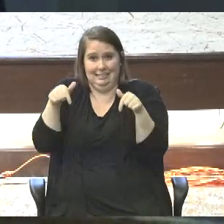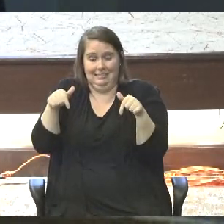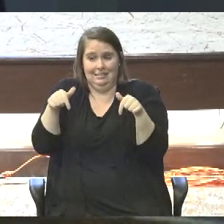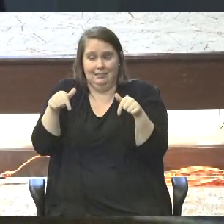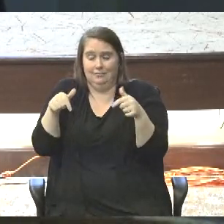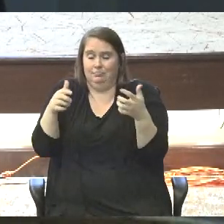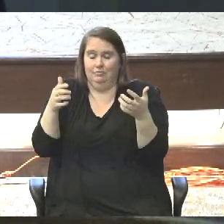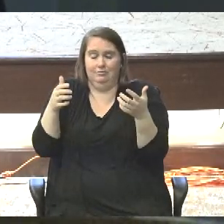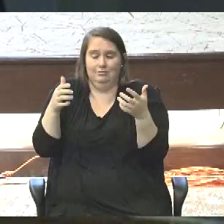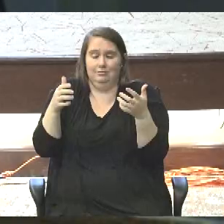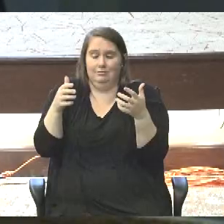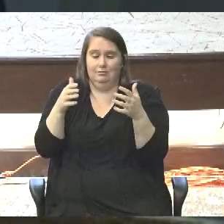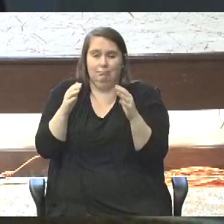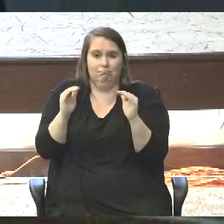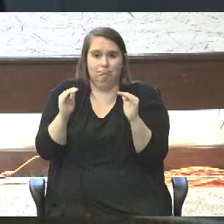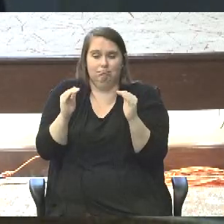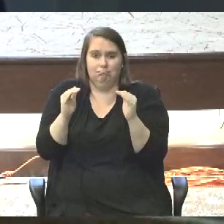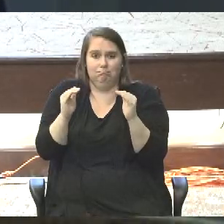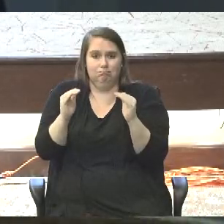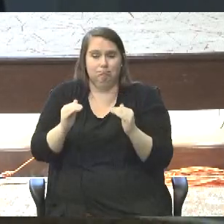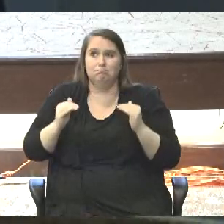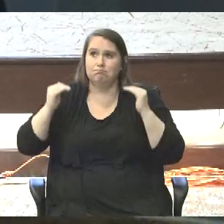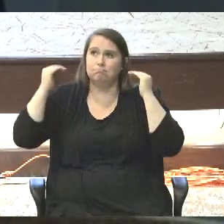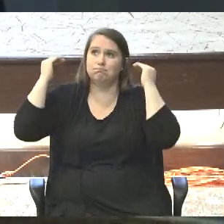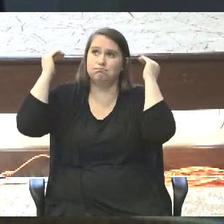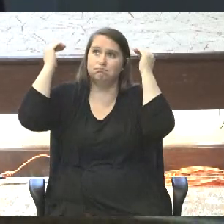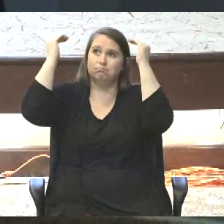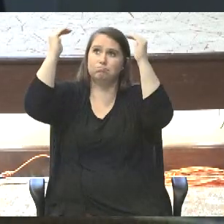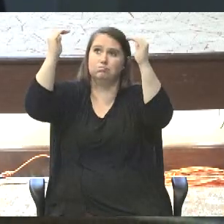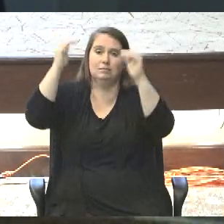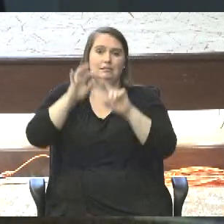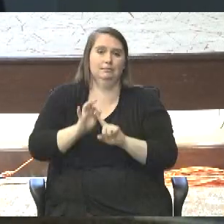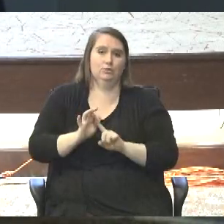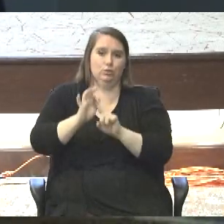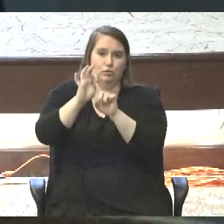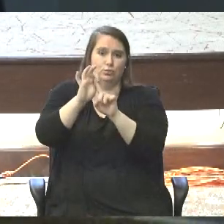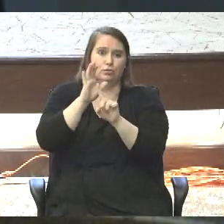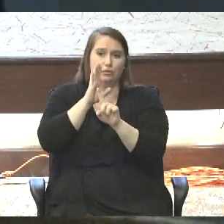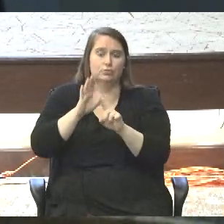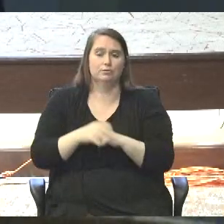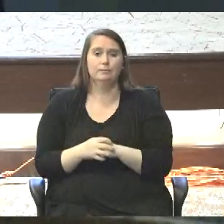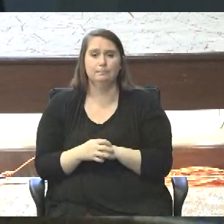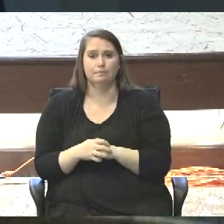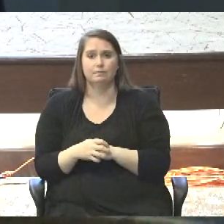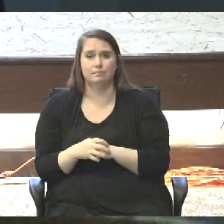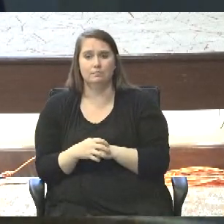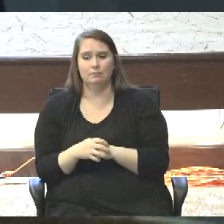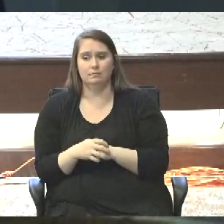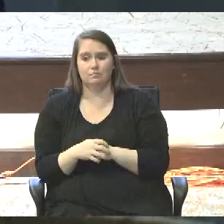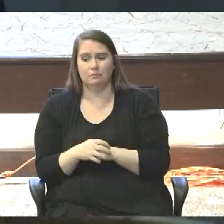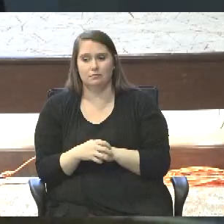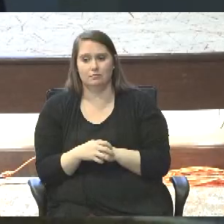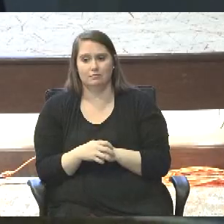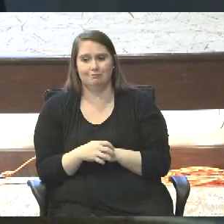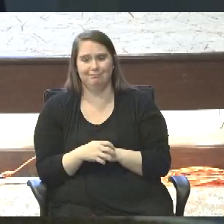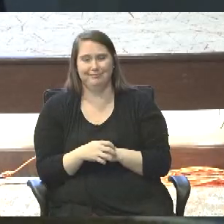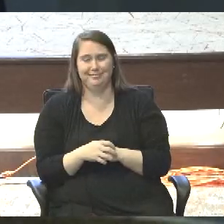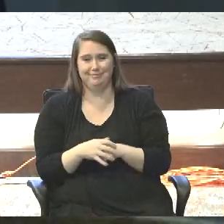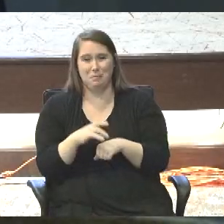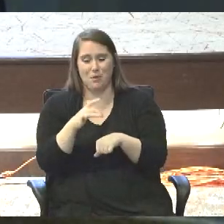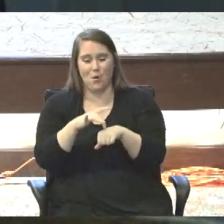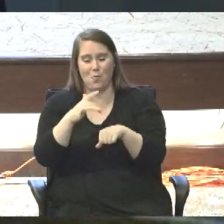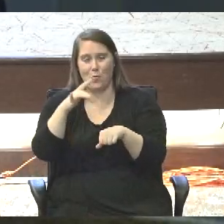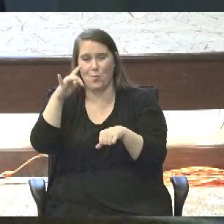the crown jewel. It's special. It is so special. And like I said, it just started off as an inclusive